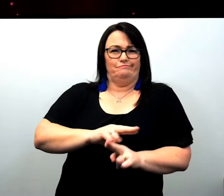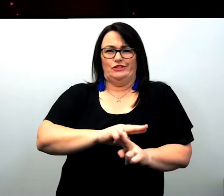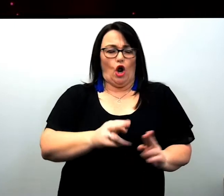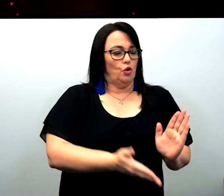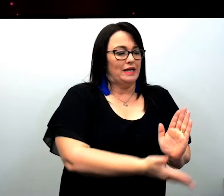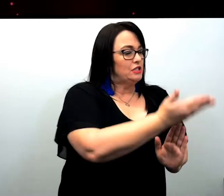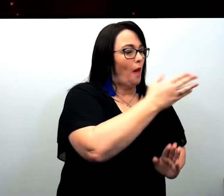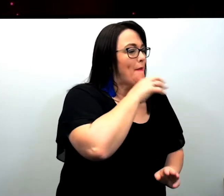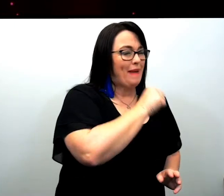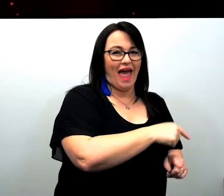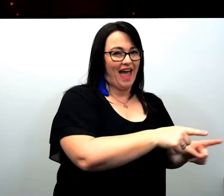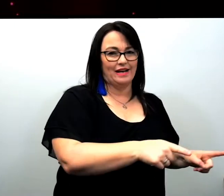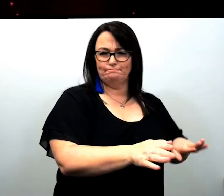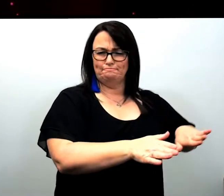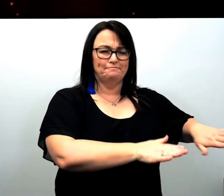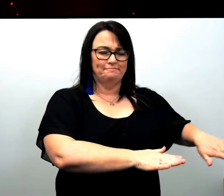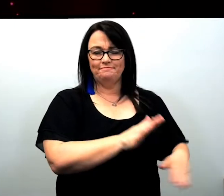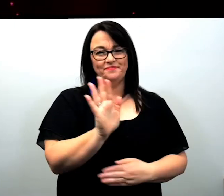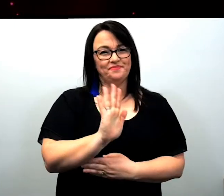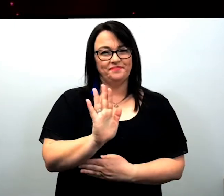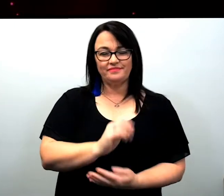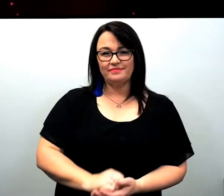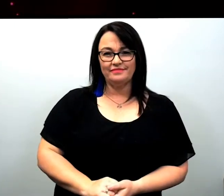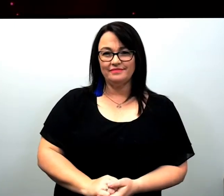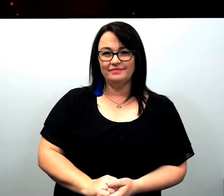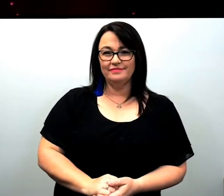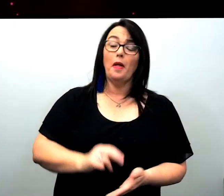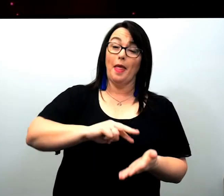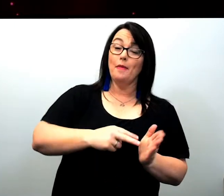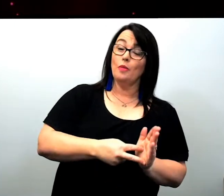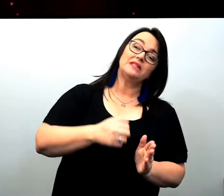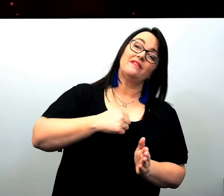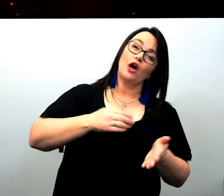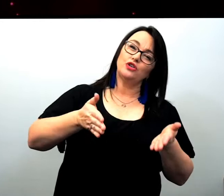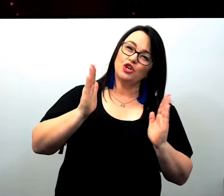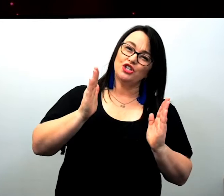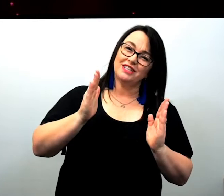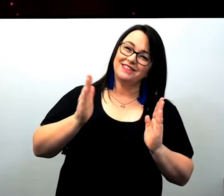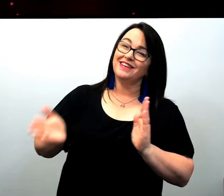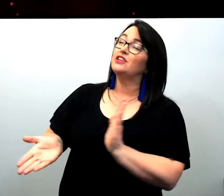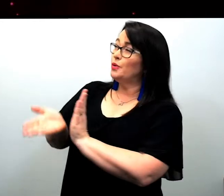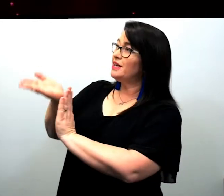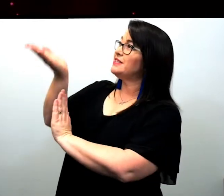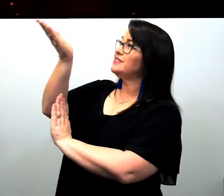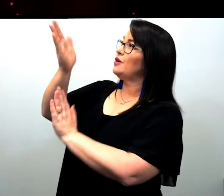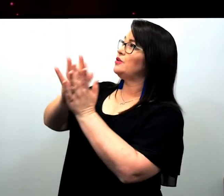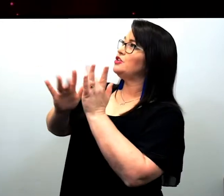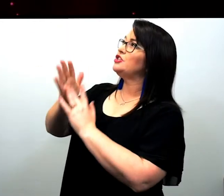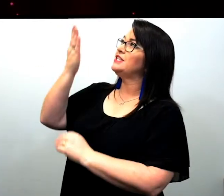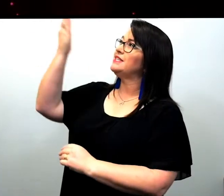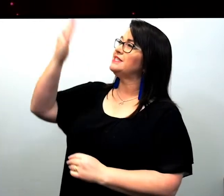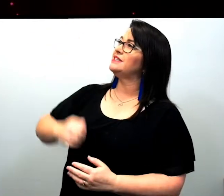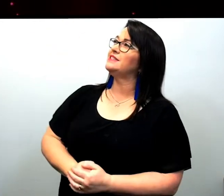for the exaltation of Jesus. That's the purpose of our churches. The purpose of the church is for